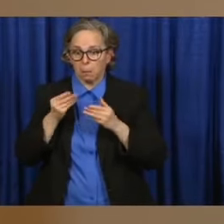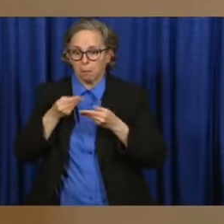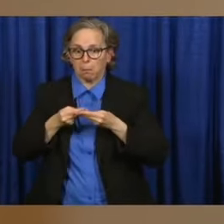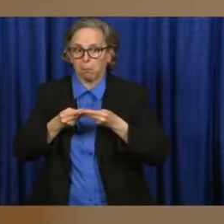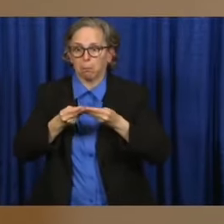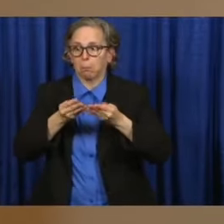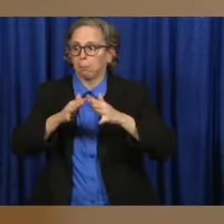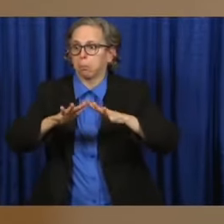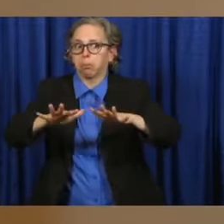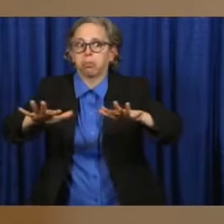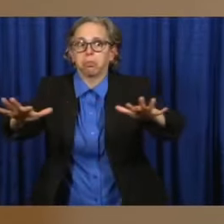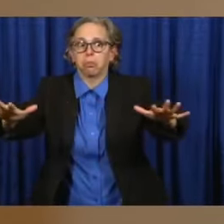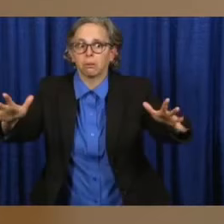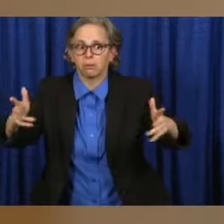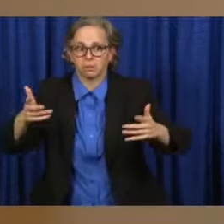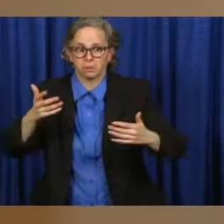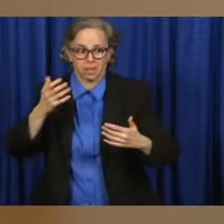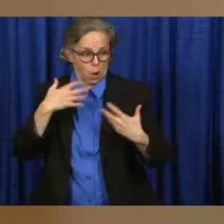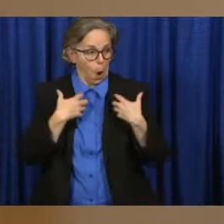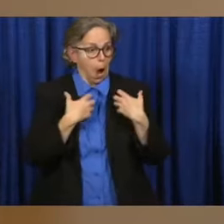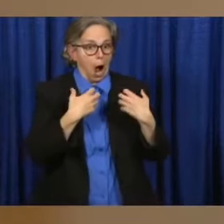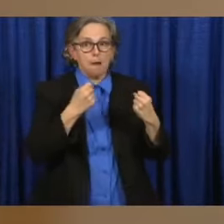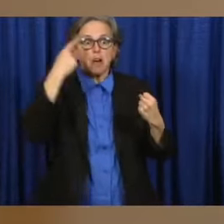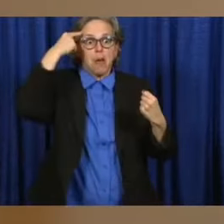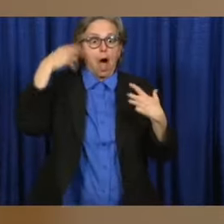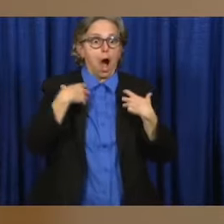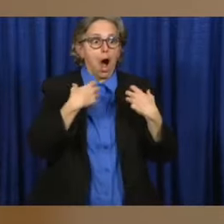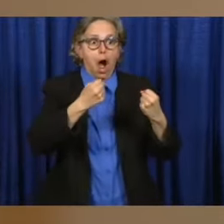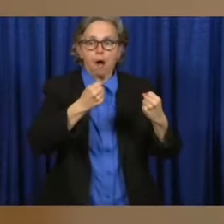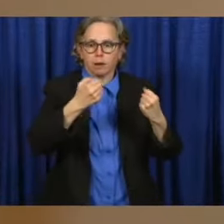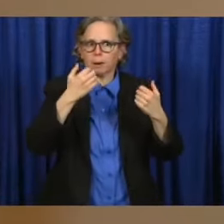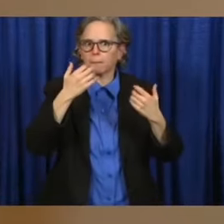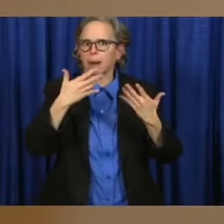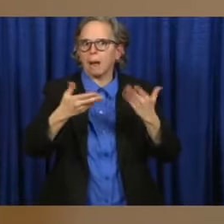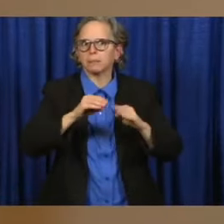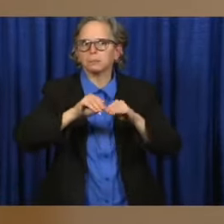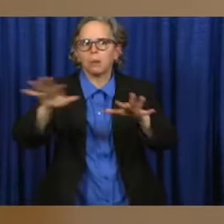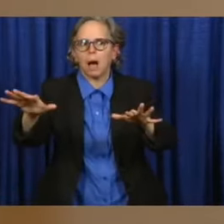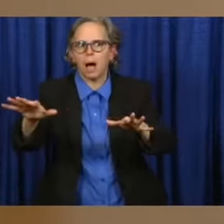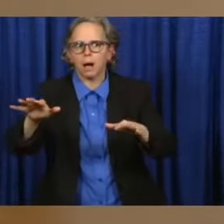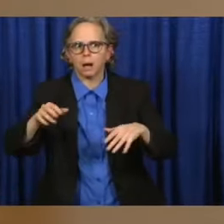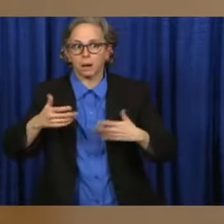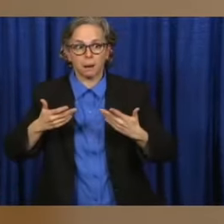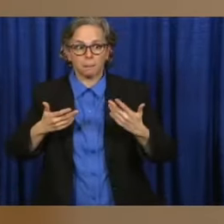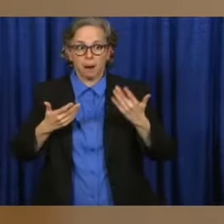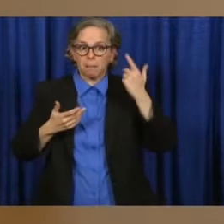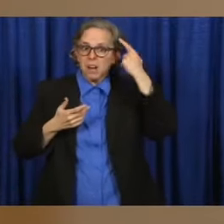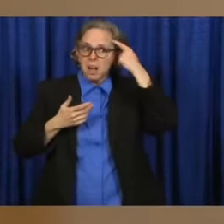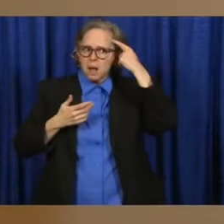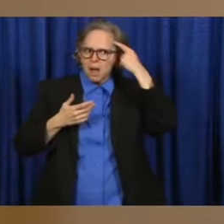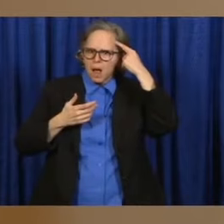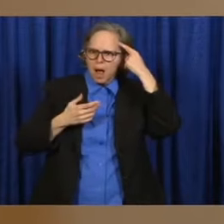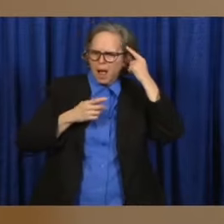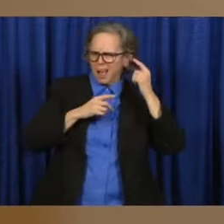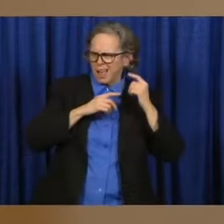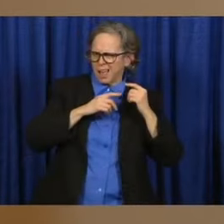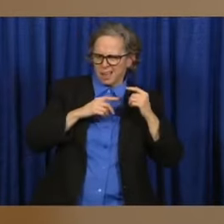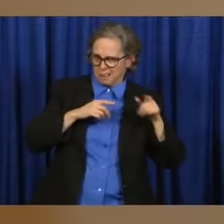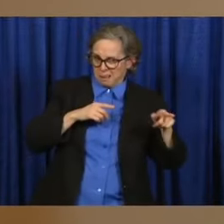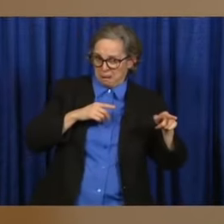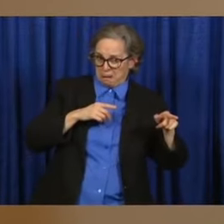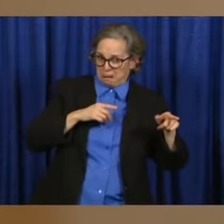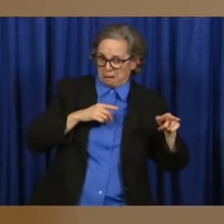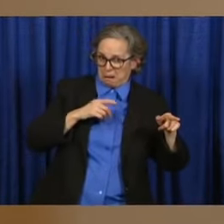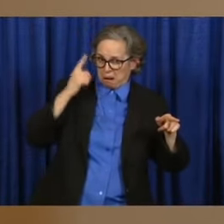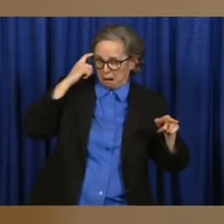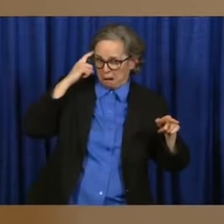shedding afterwards. So, you know, looking at recovered is something that's a little bit complicated, but we'll get that to you